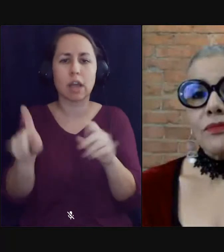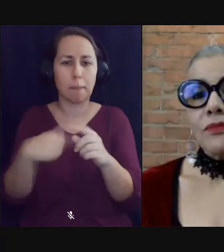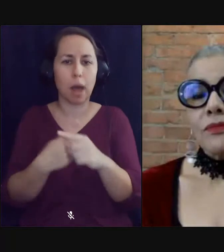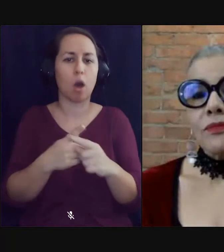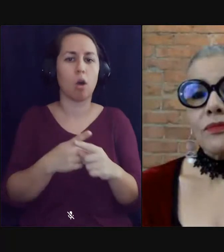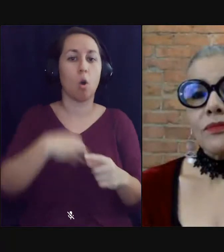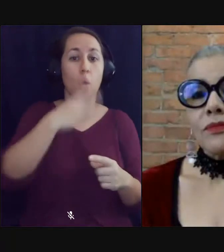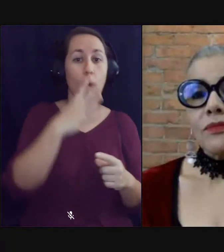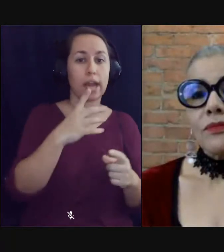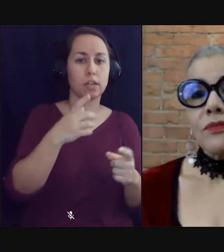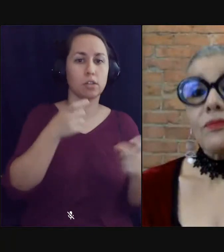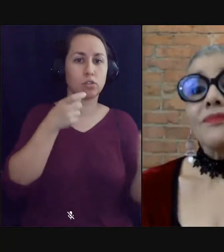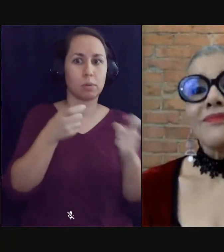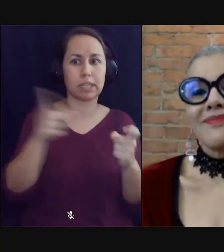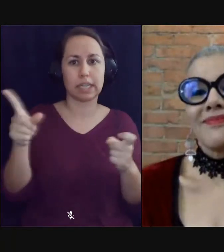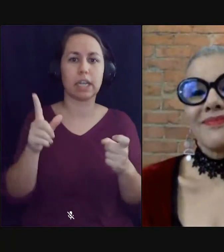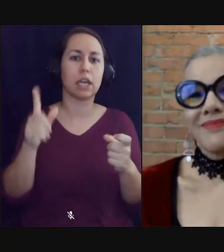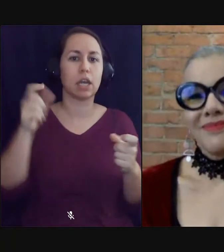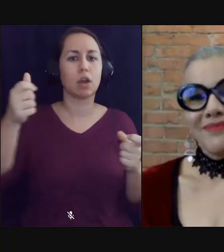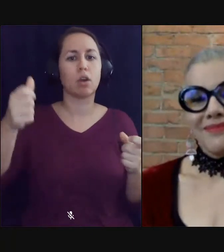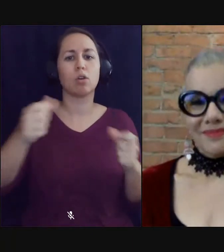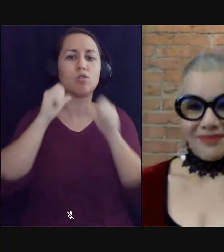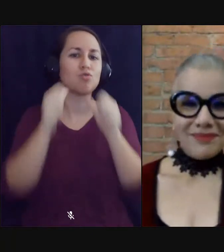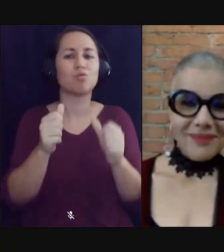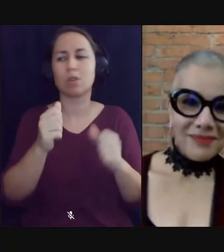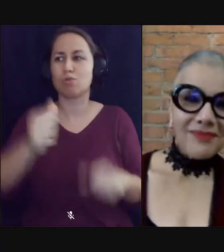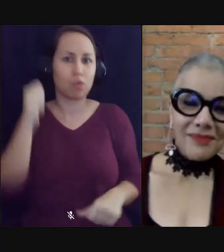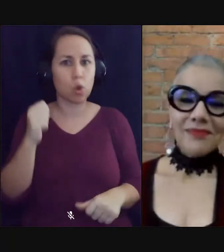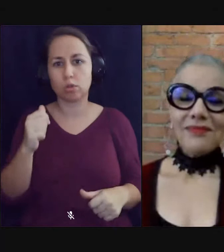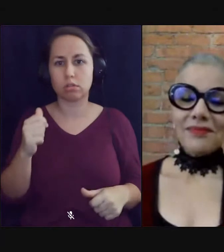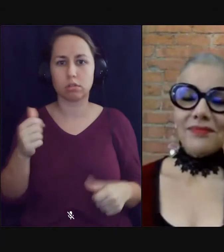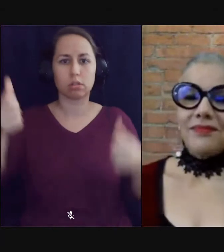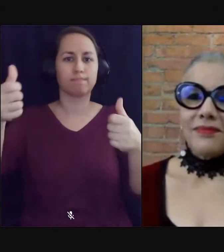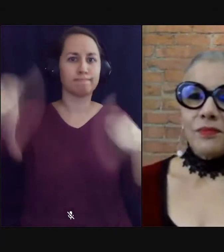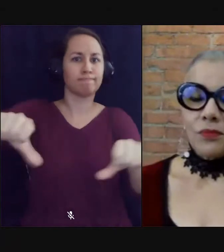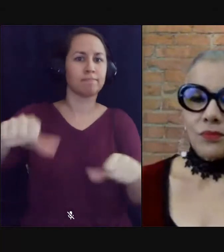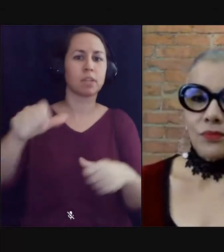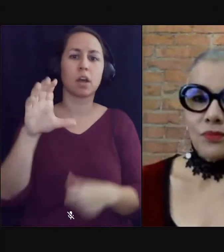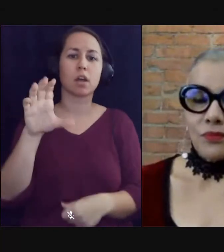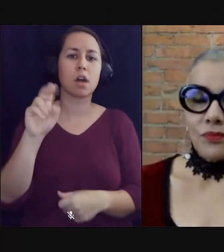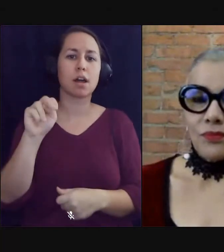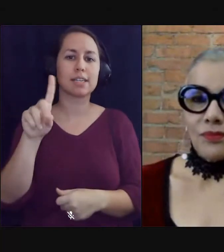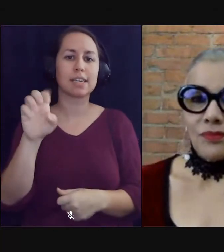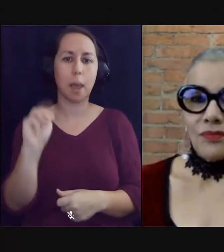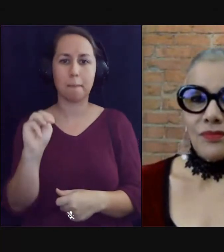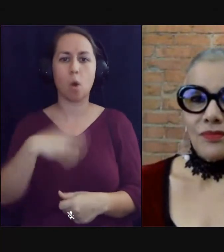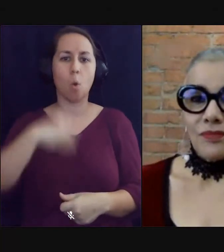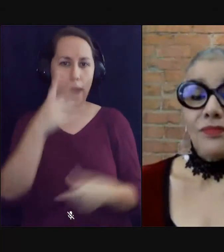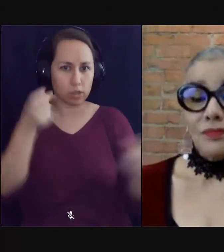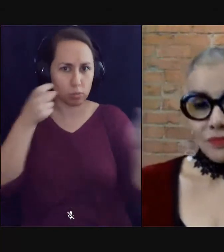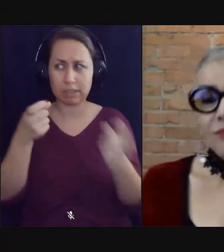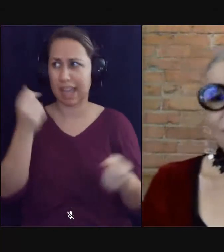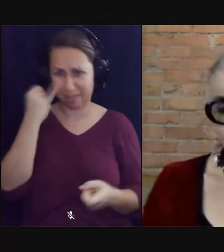he refused to distance himself from or refused to condemn white supremacy. And it's almost like, if you have to ask him to